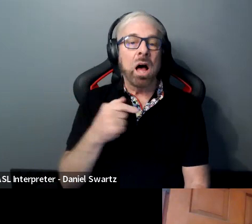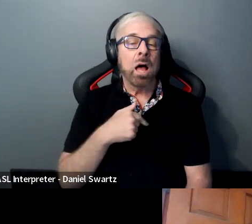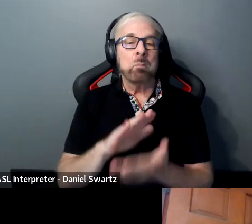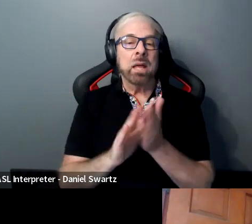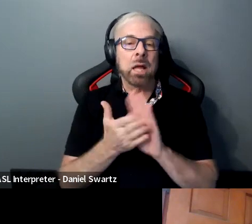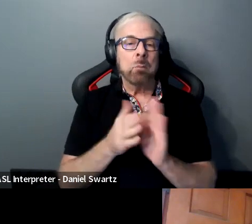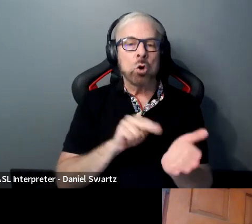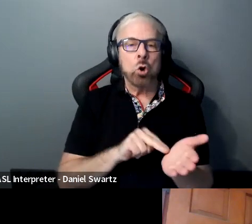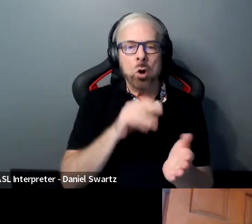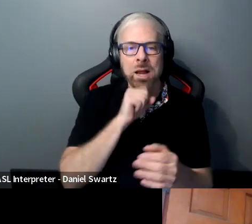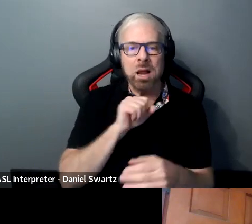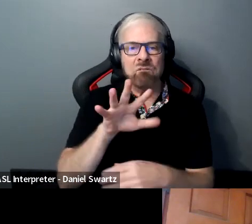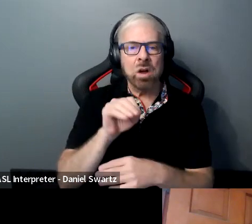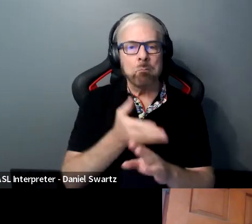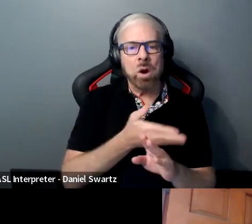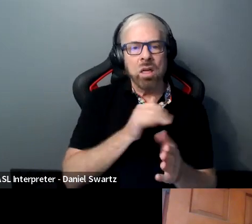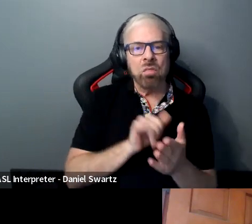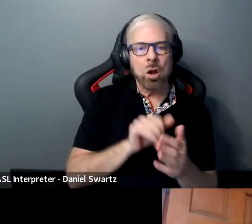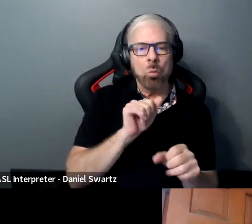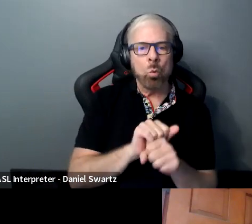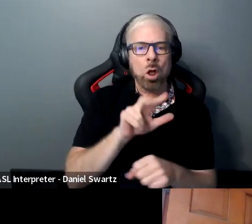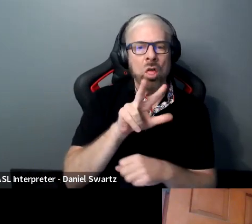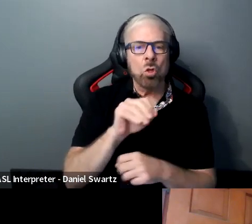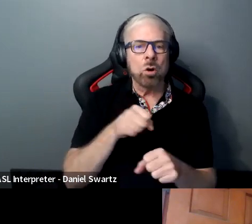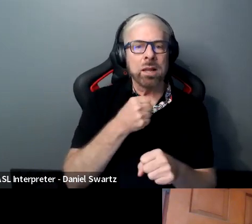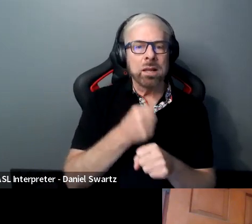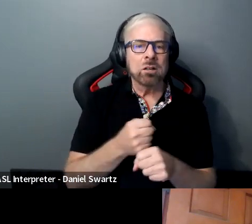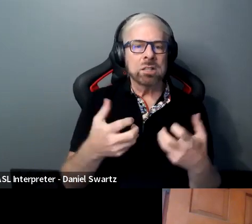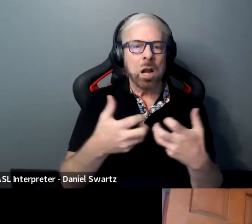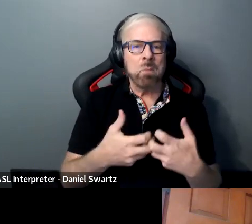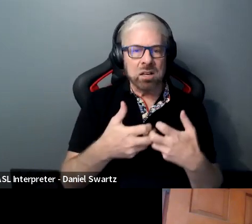Prior to that, I worked for 30 years in a manufacturing facility.